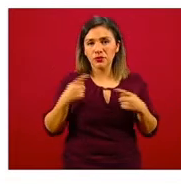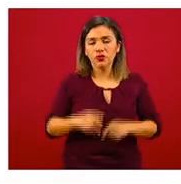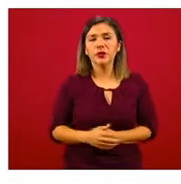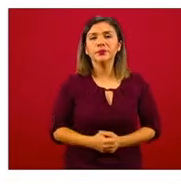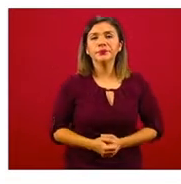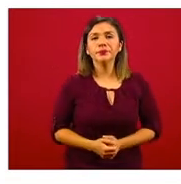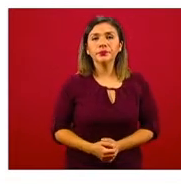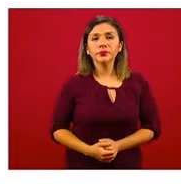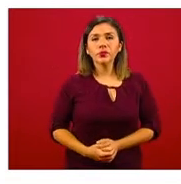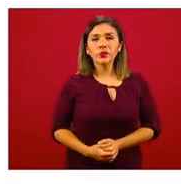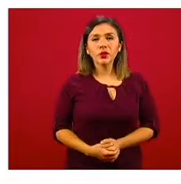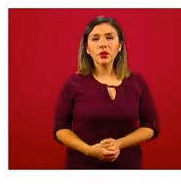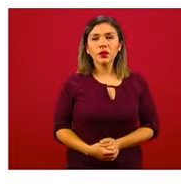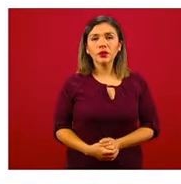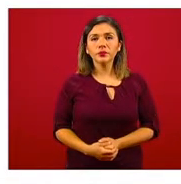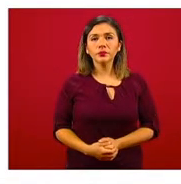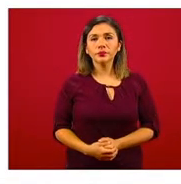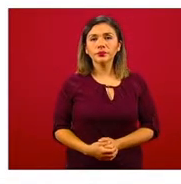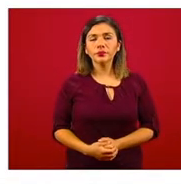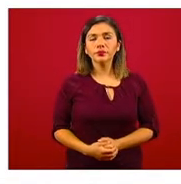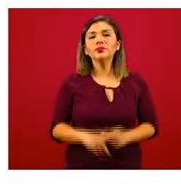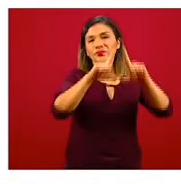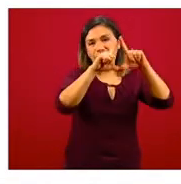per 100,000 inhabitants.